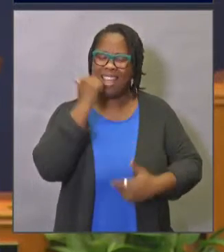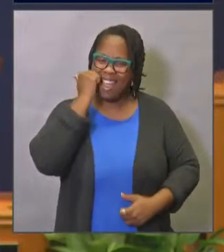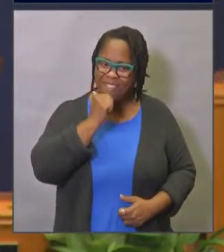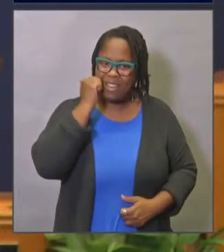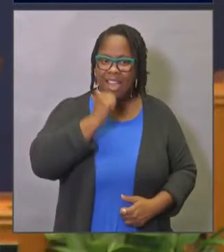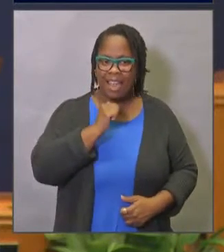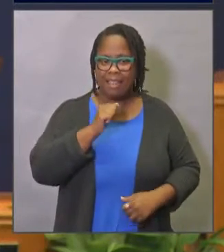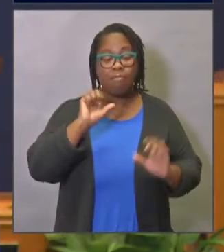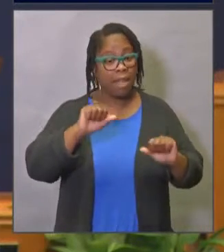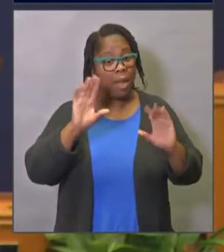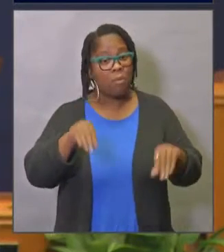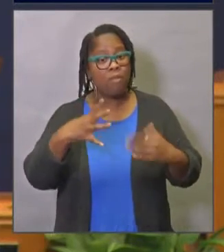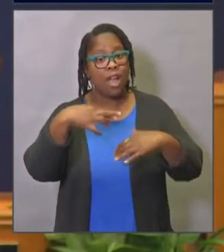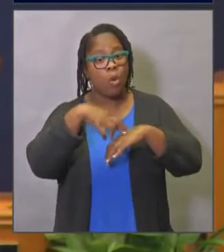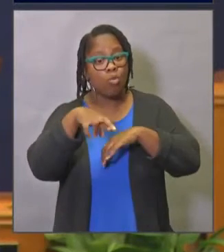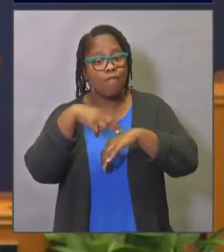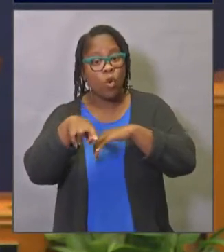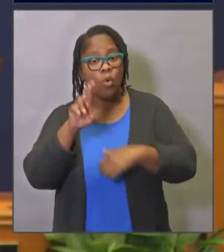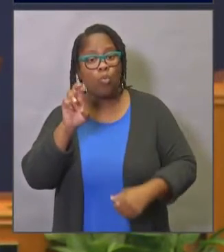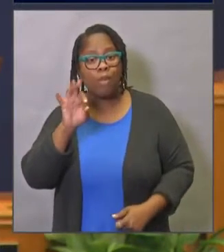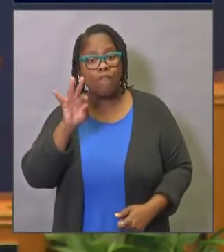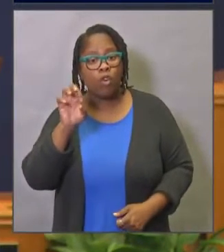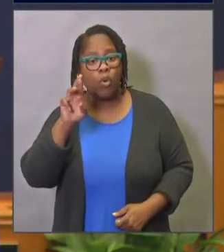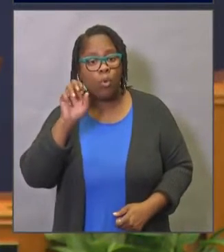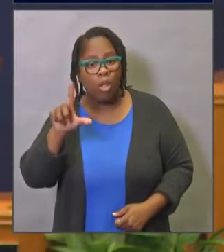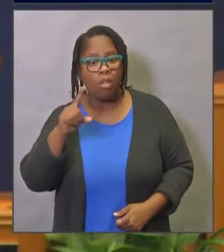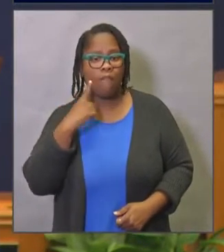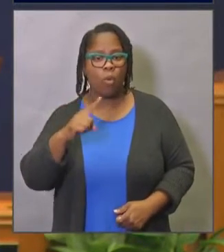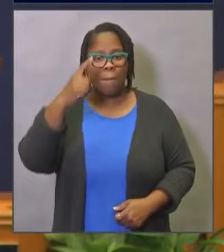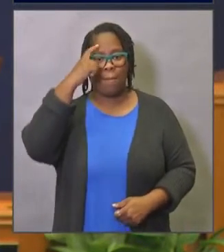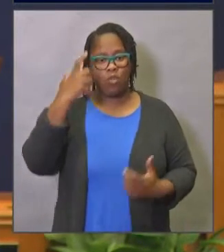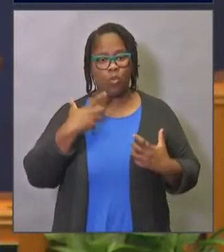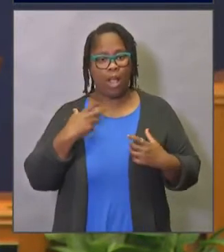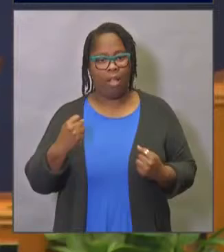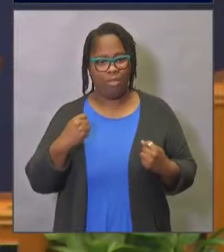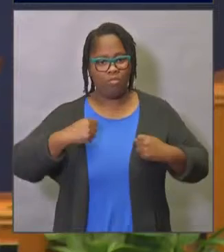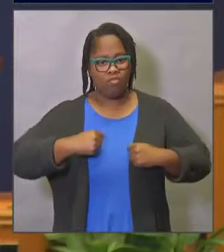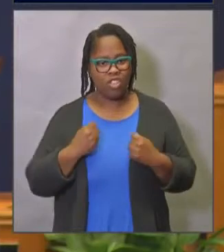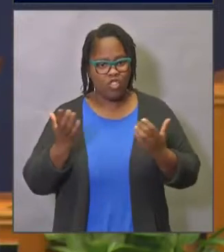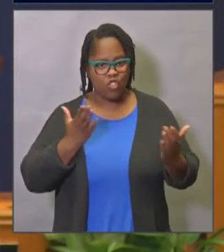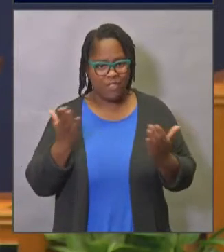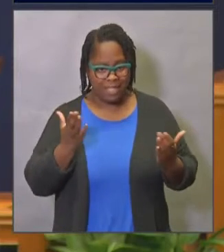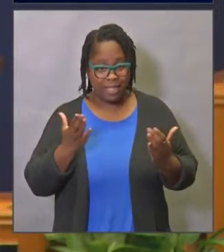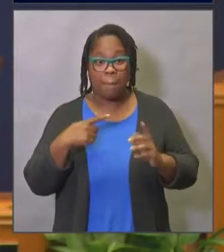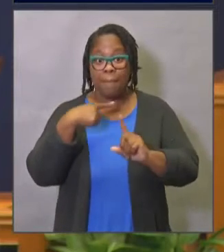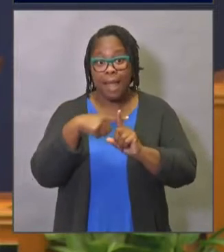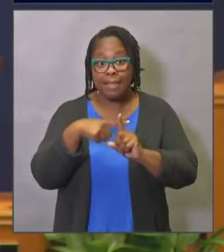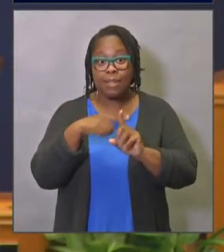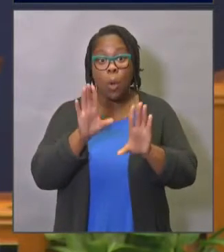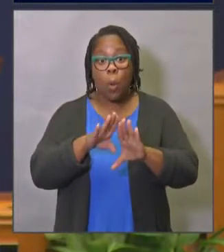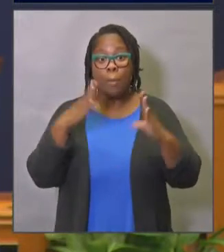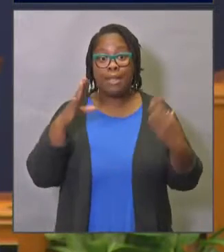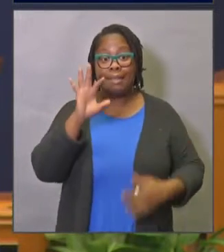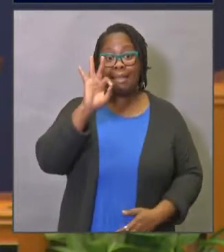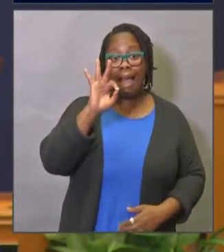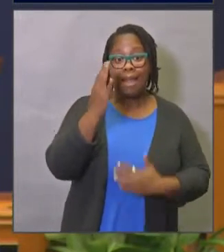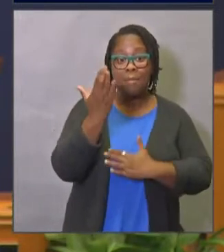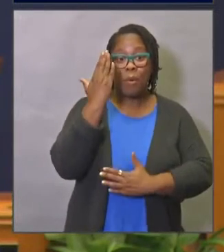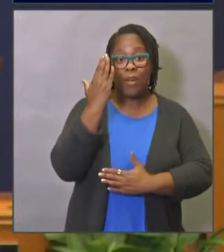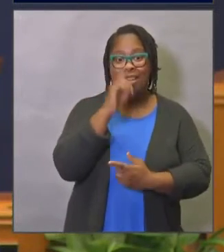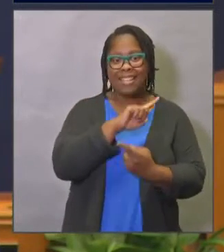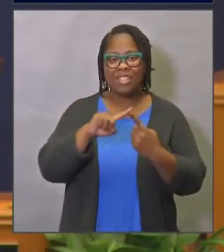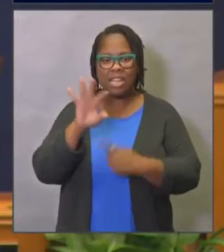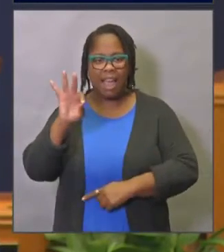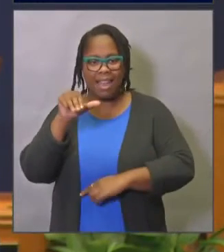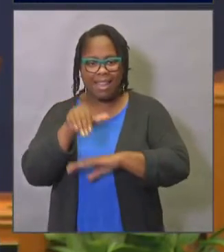for mental health and wellness services. Also, from 9 a.m. to 9 p.m. every day, you can access the Emotional